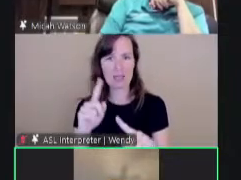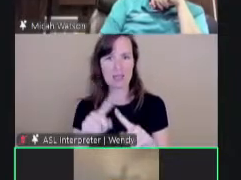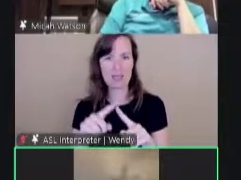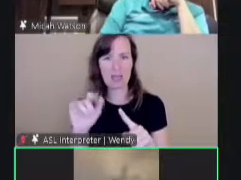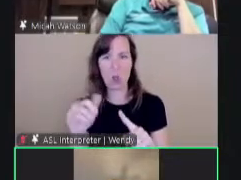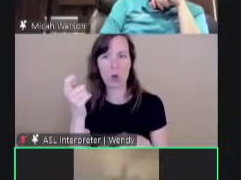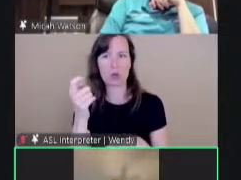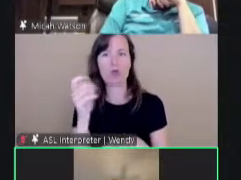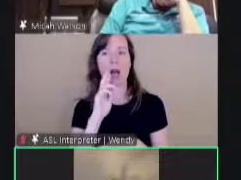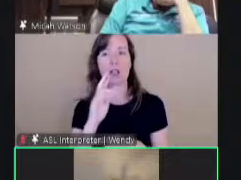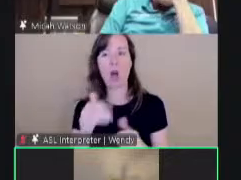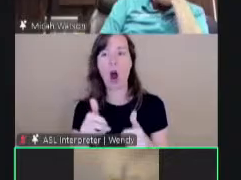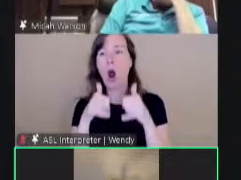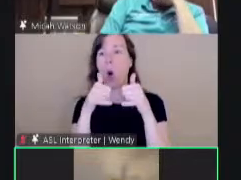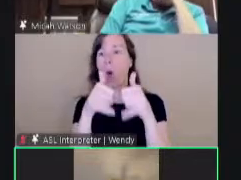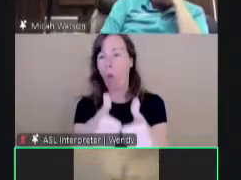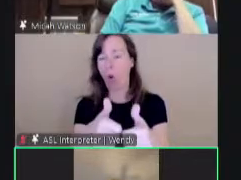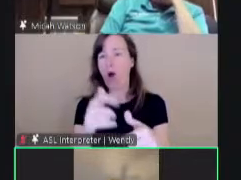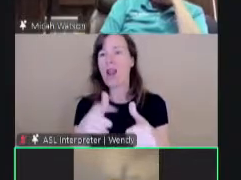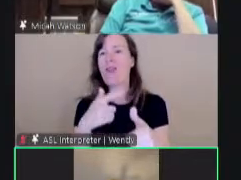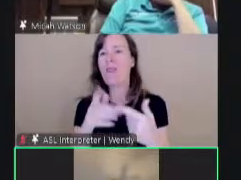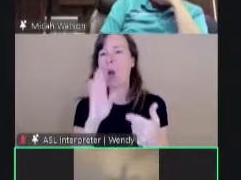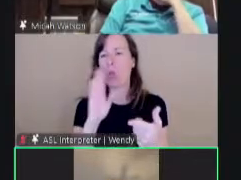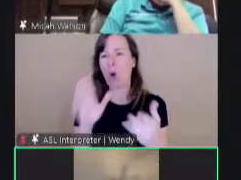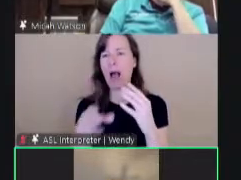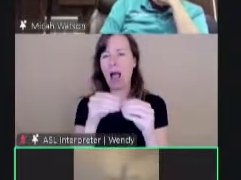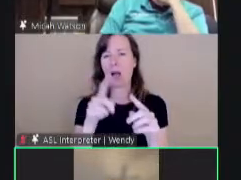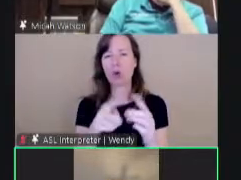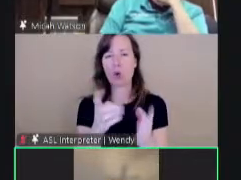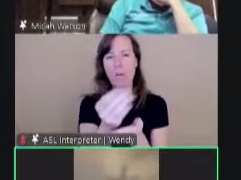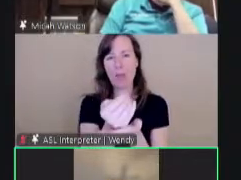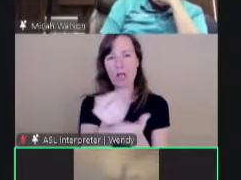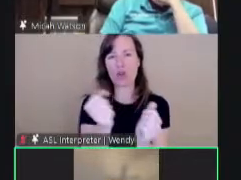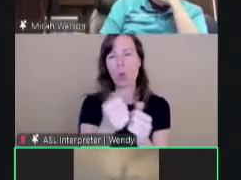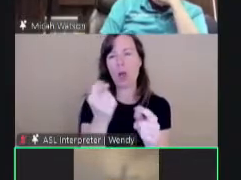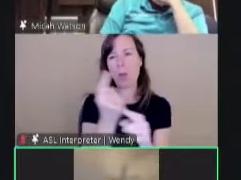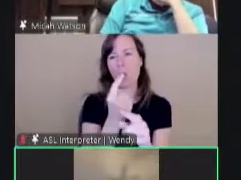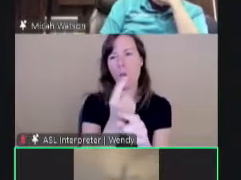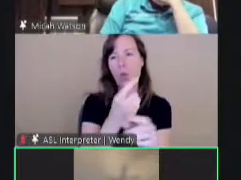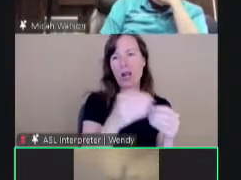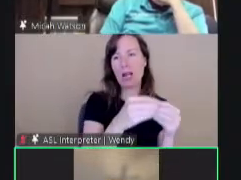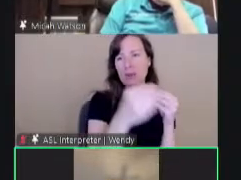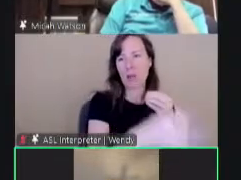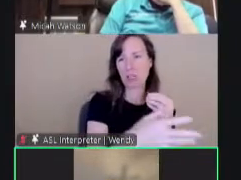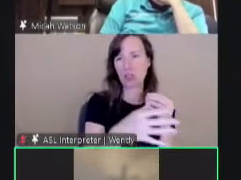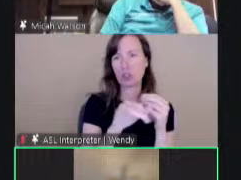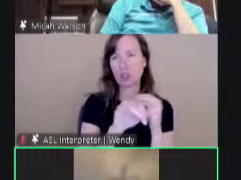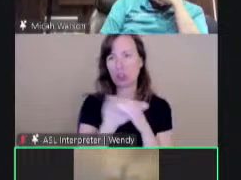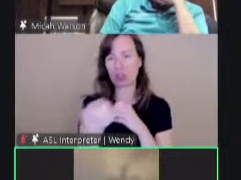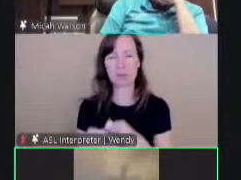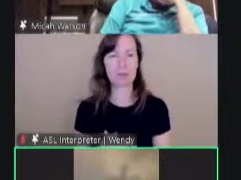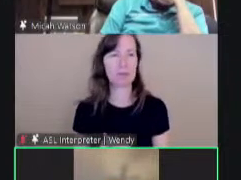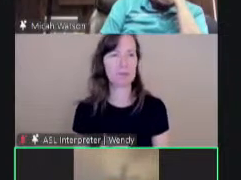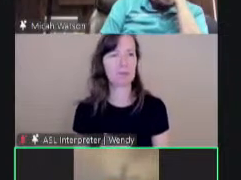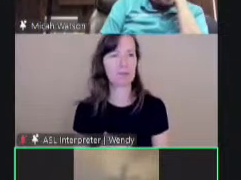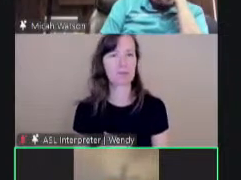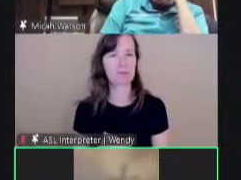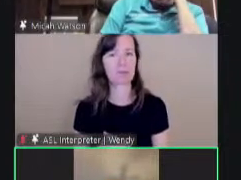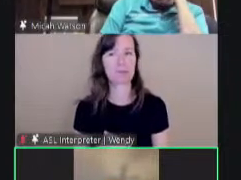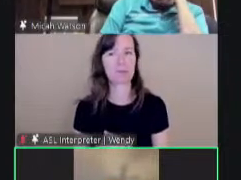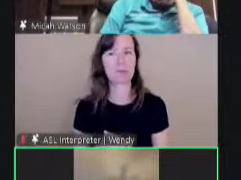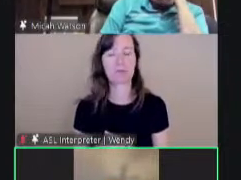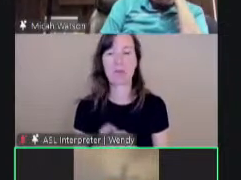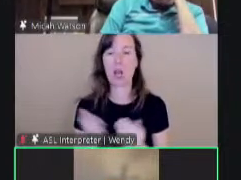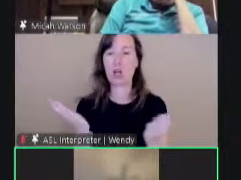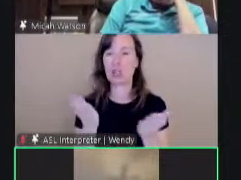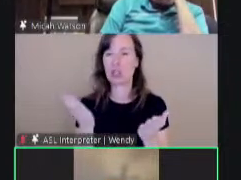can add them to the budget along with the appropriate expenditures. Under service charges,